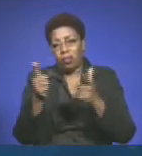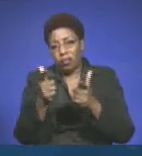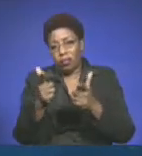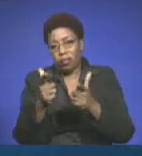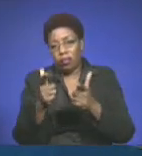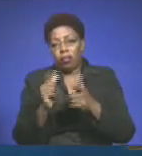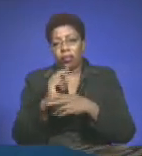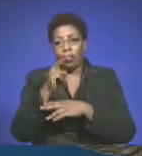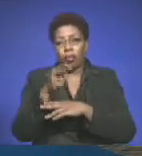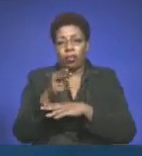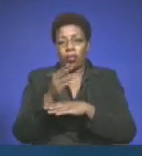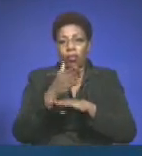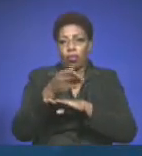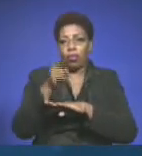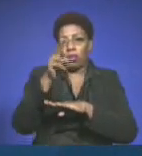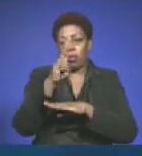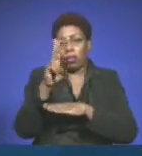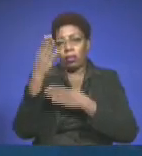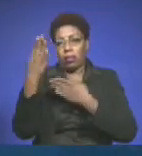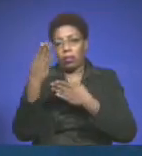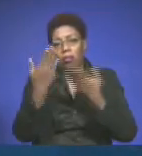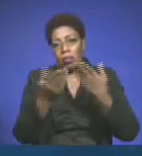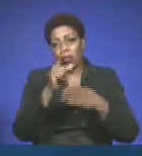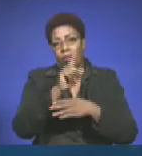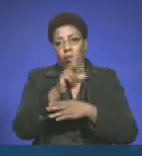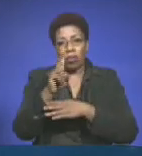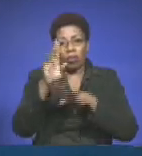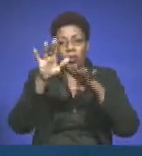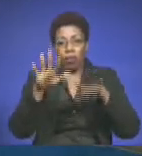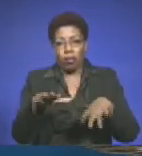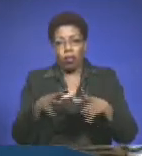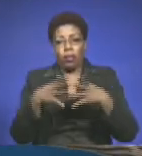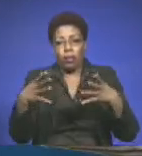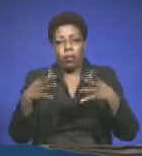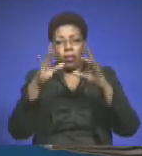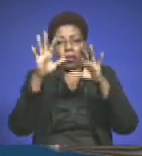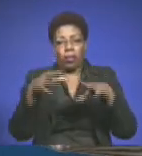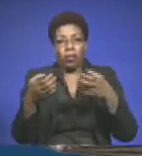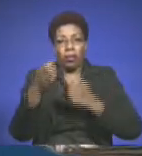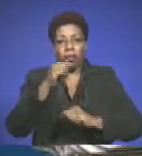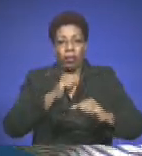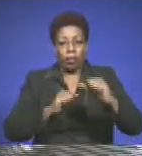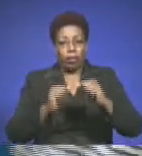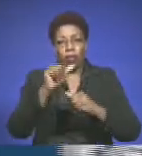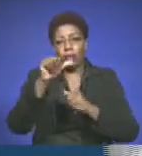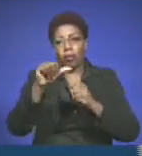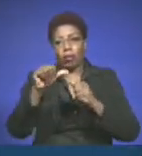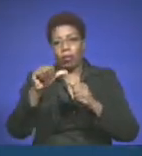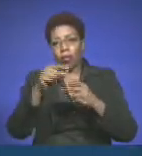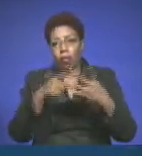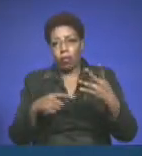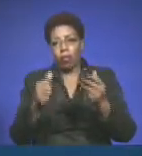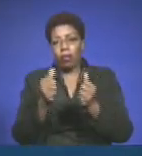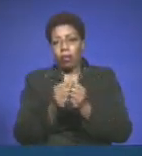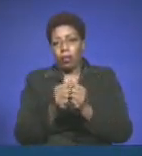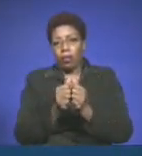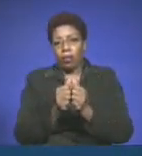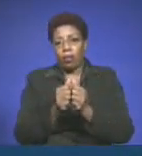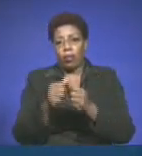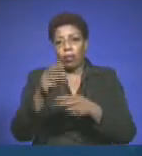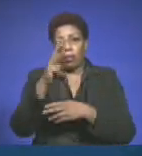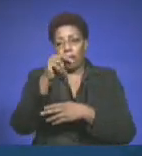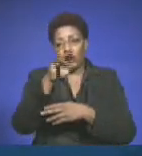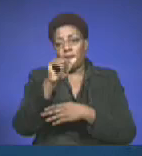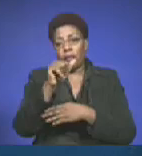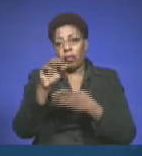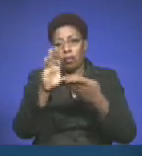northwest Bahamas that will also fire up 1 or 2 showers in pockets, but most of the shower activity associated with Maria will be felt in the central and the